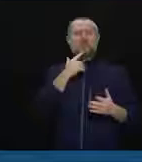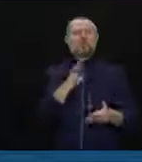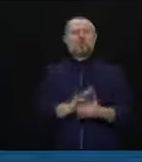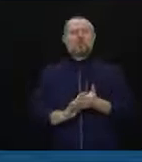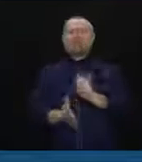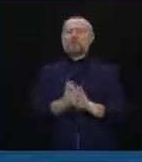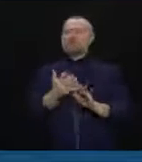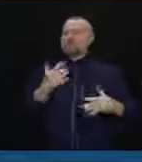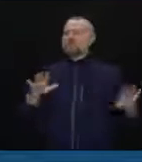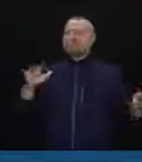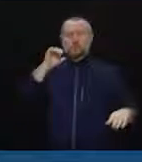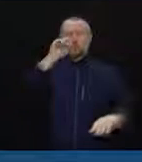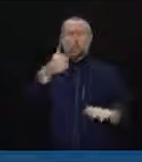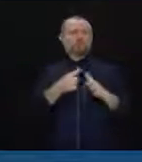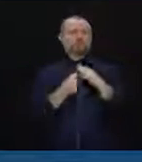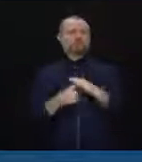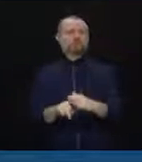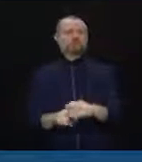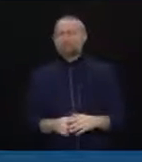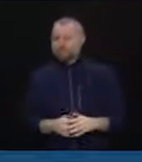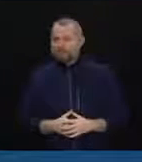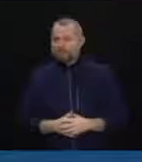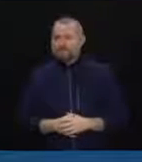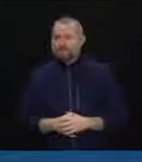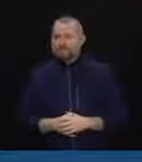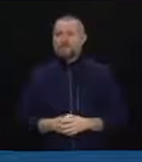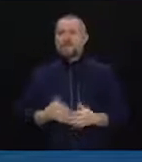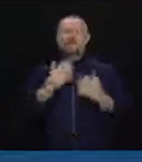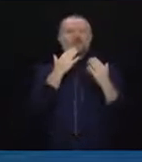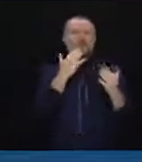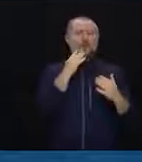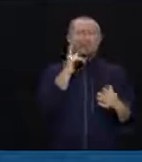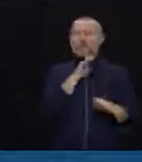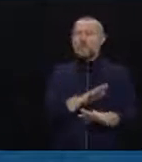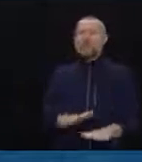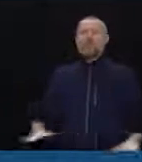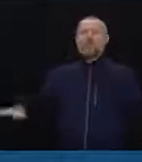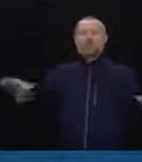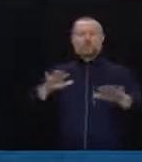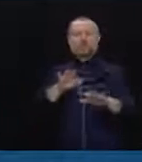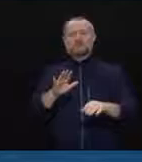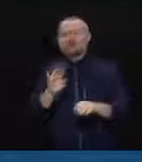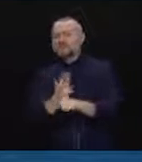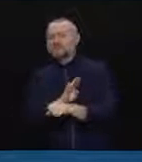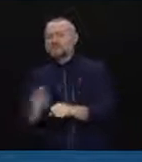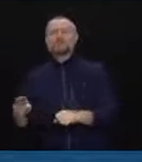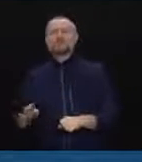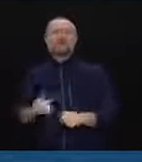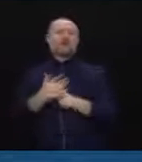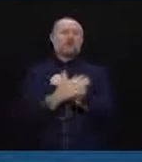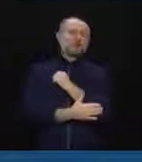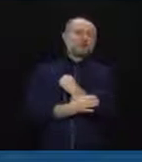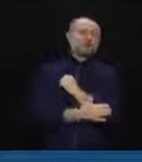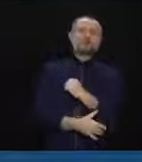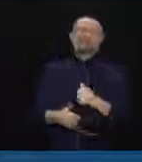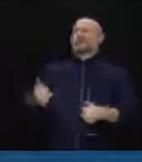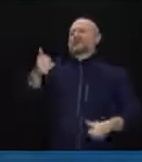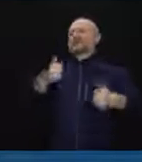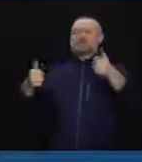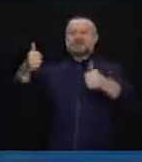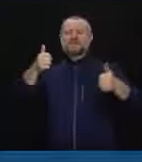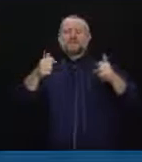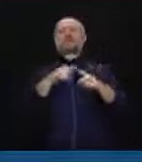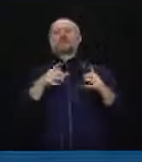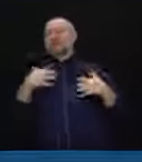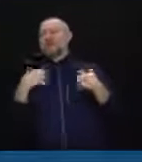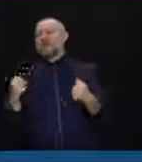tomorrow. And I want to thank all the businesses and the county leaders and the health departments and places as far away